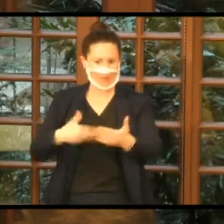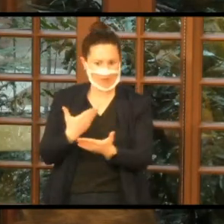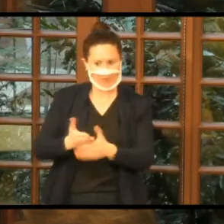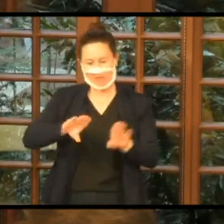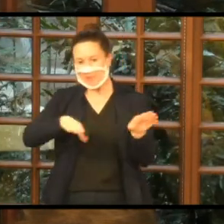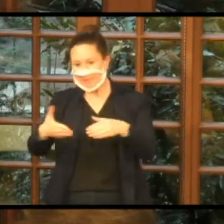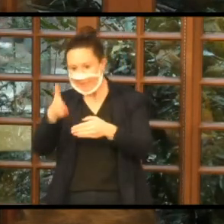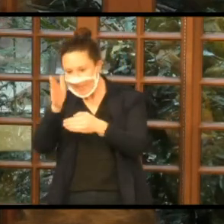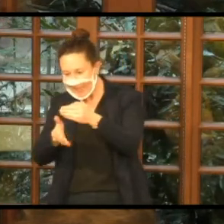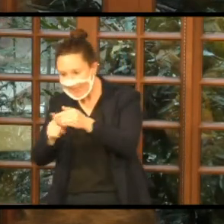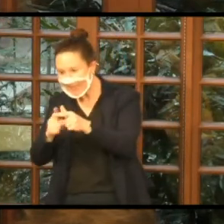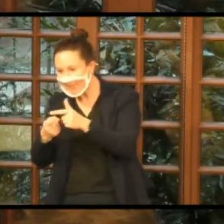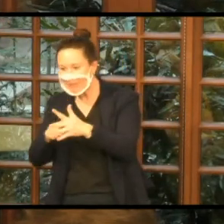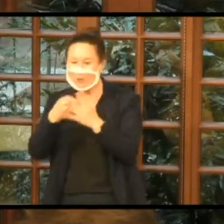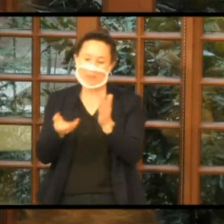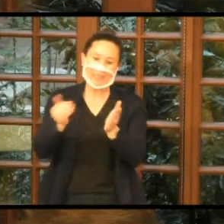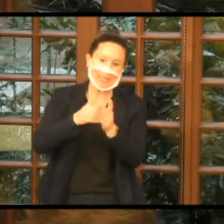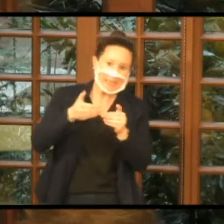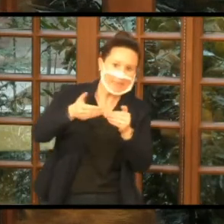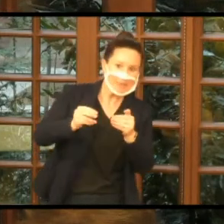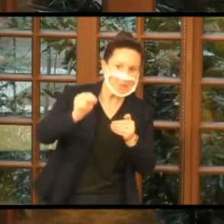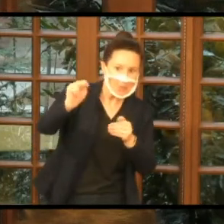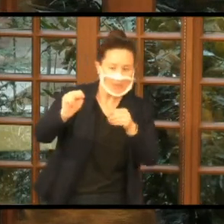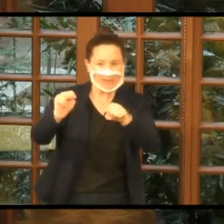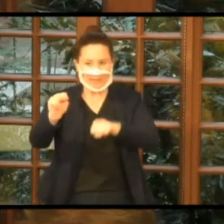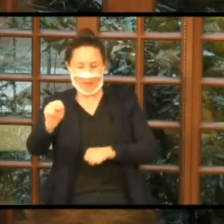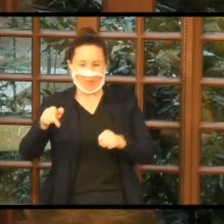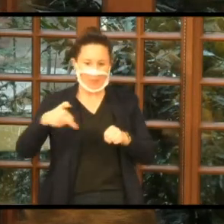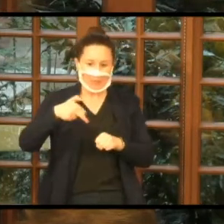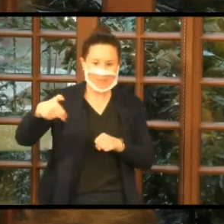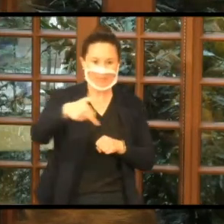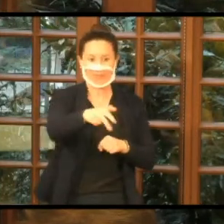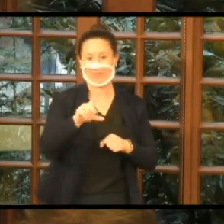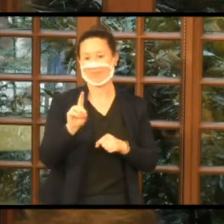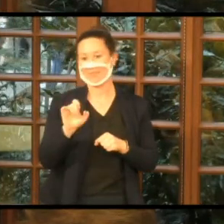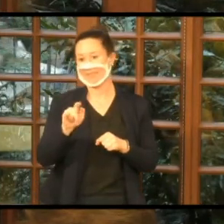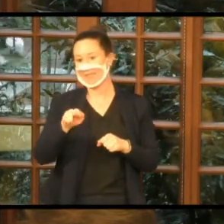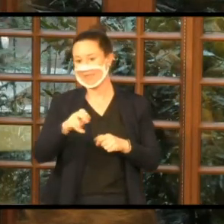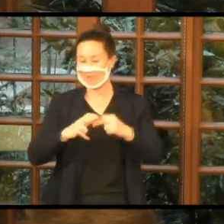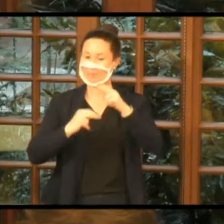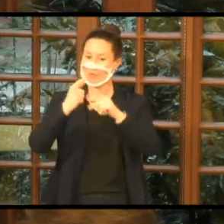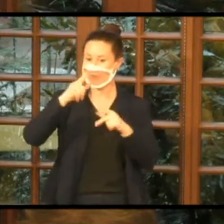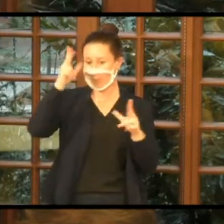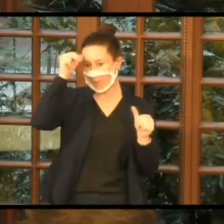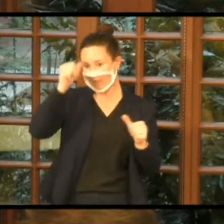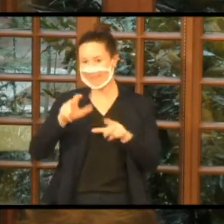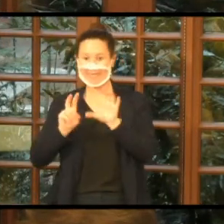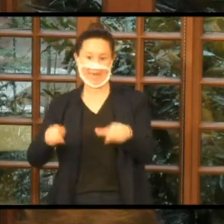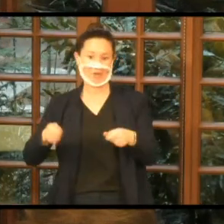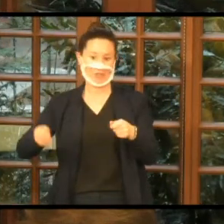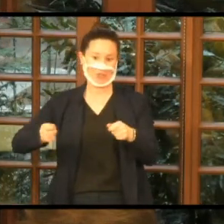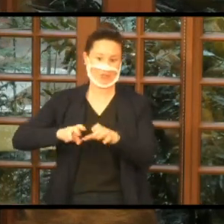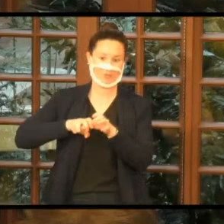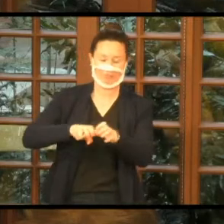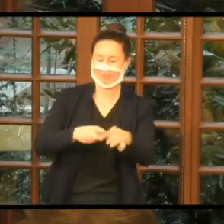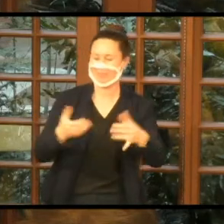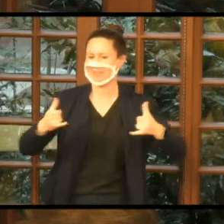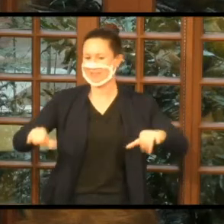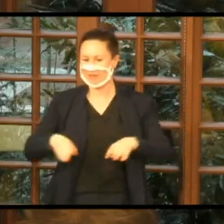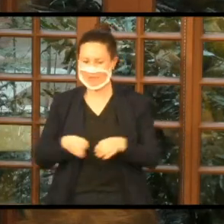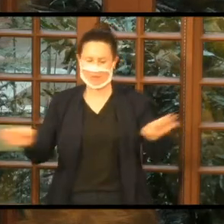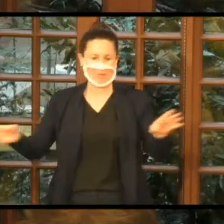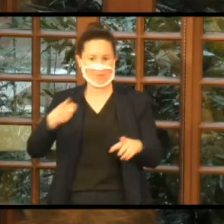again half a block north or half a block south. Delancey was built for horses and carriages and remains a tunnel of bright